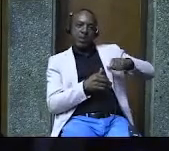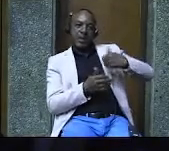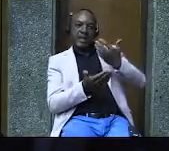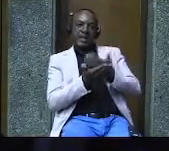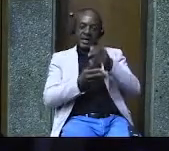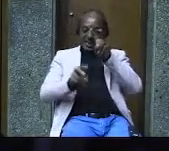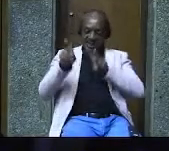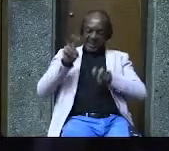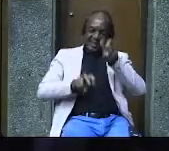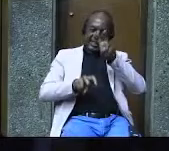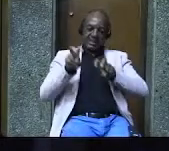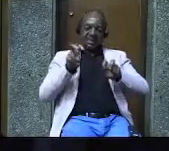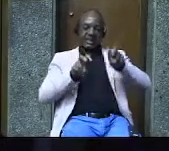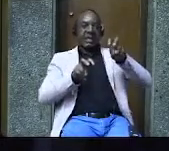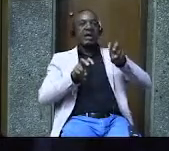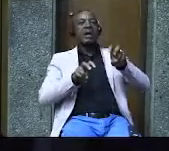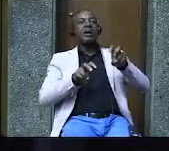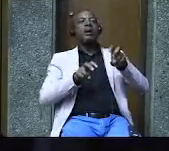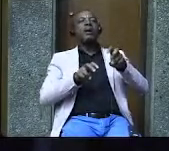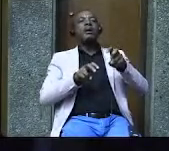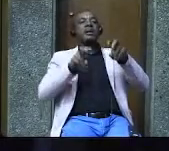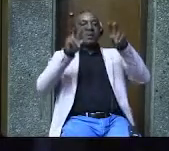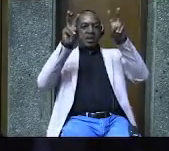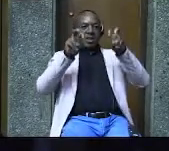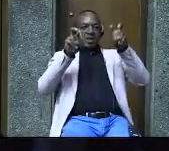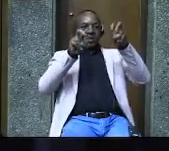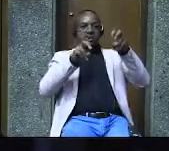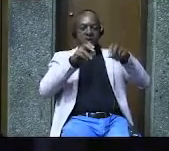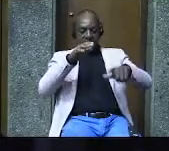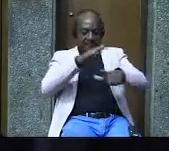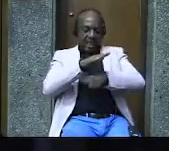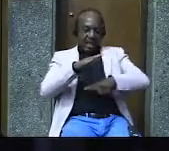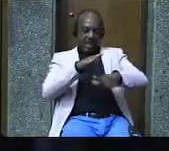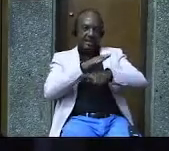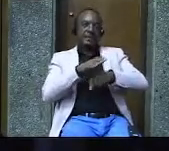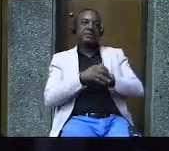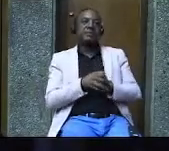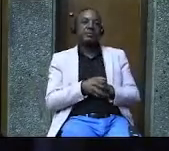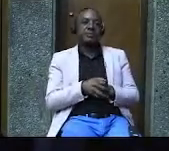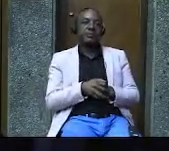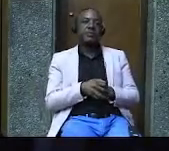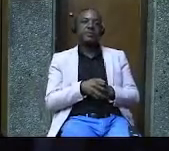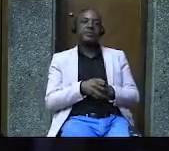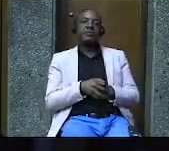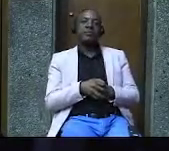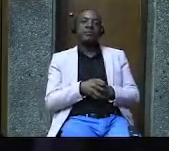taba ya land a gone re abela land as a communities re kopa hape